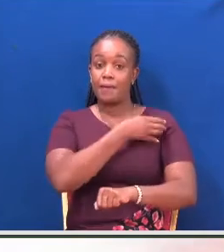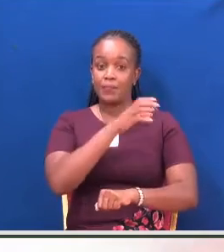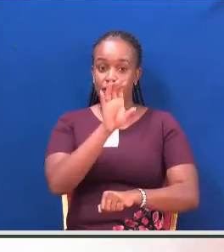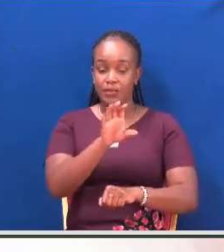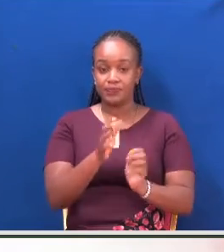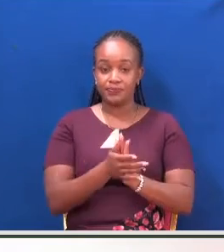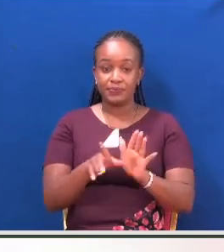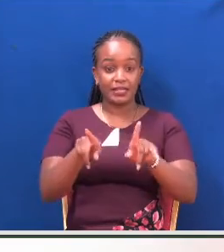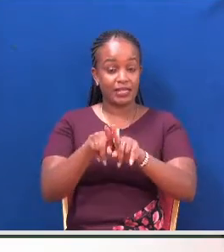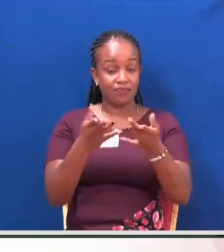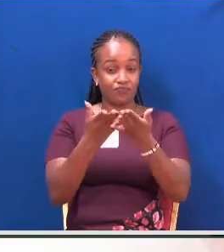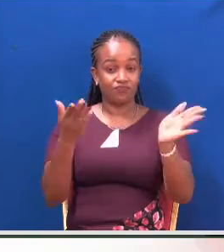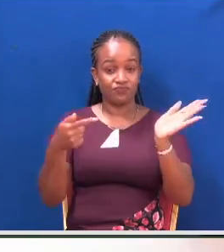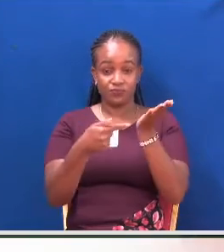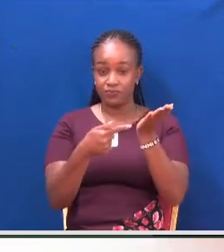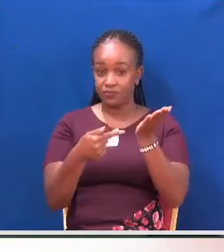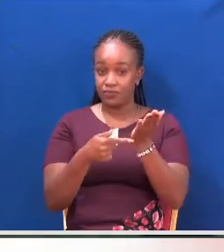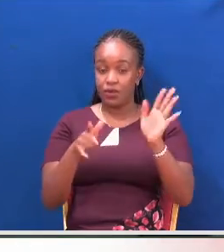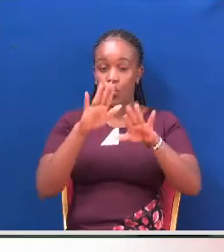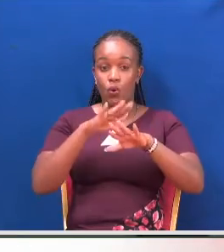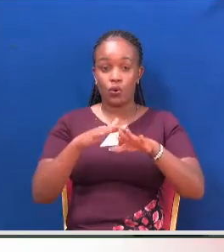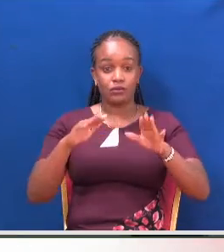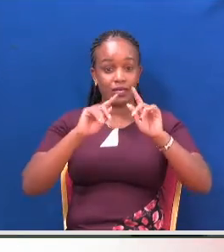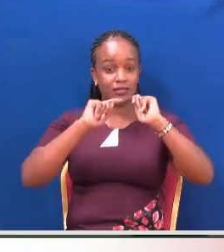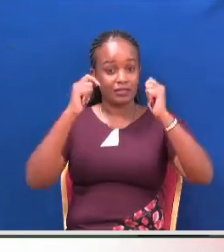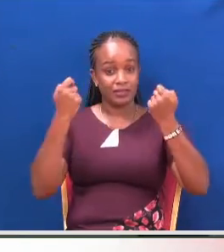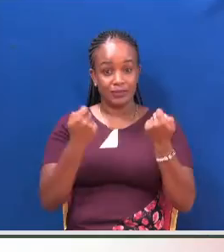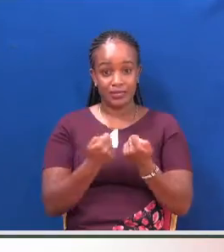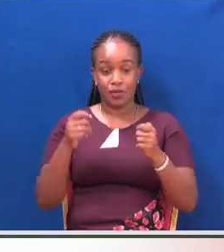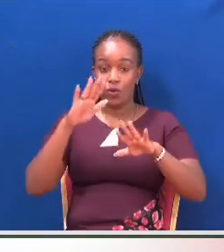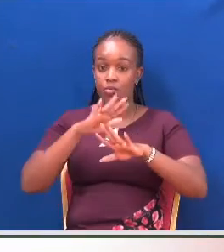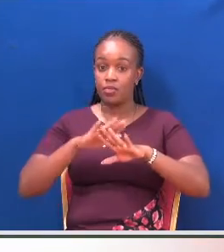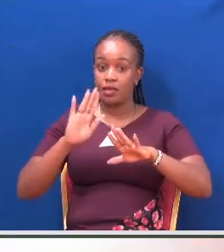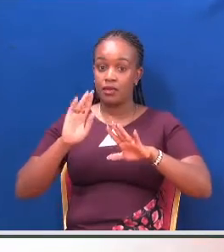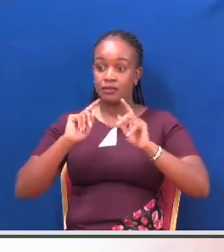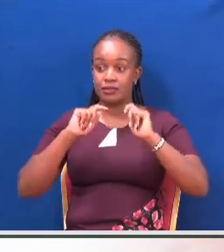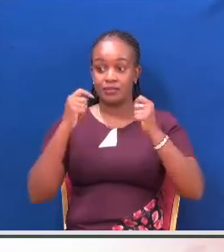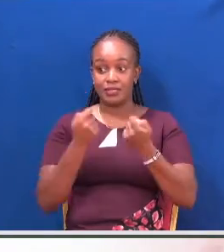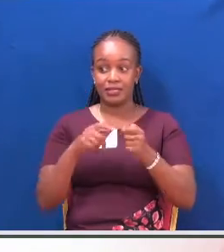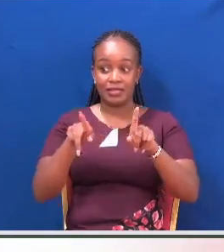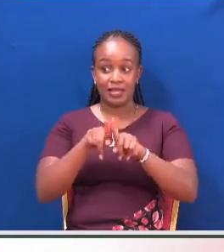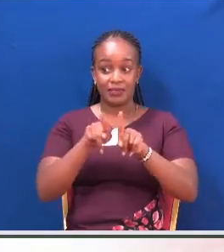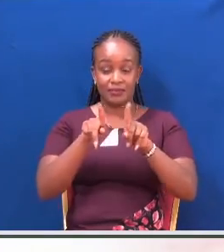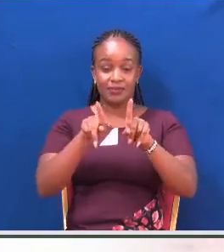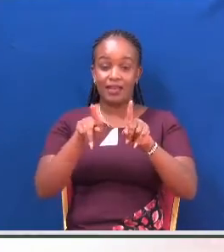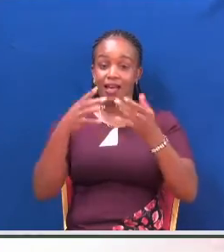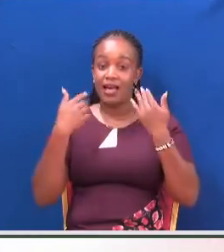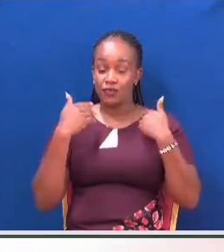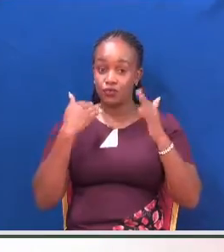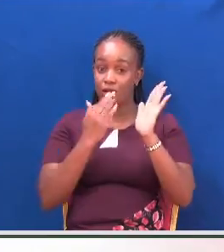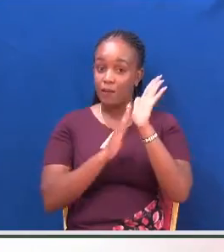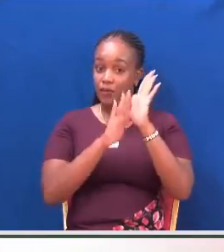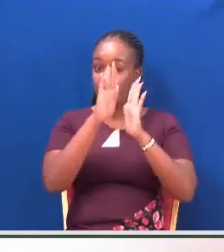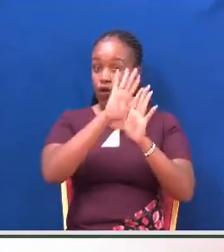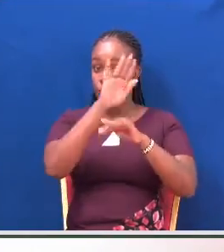Conventional technology, by contrast, inserts components to the holes in the board. SMT, on the other hand, improves every aspect